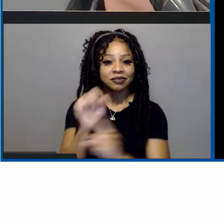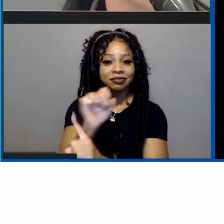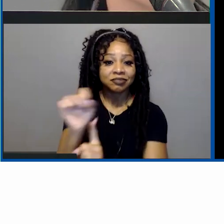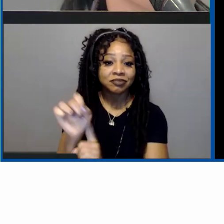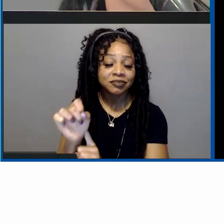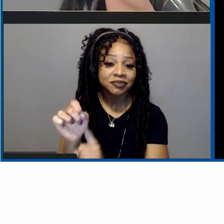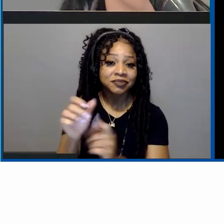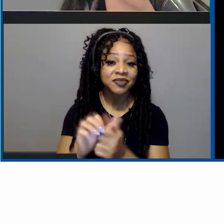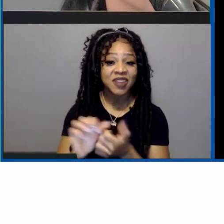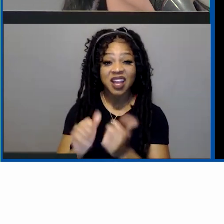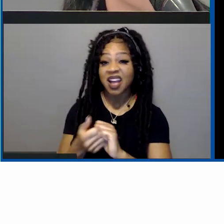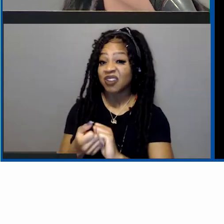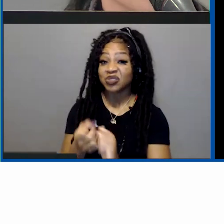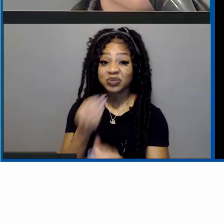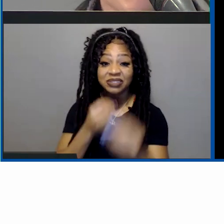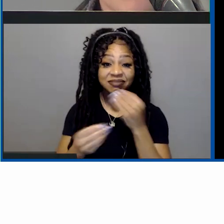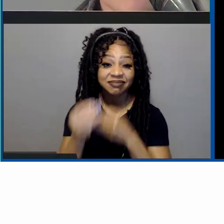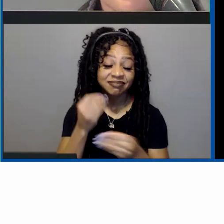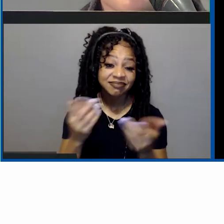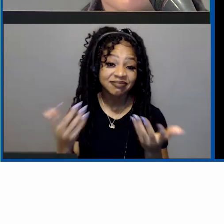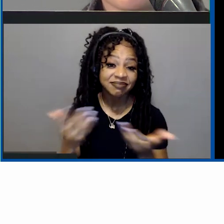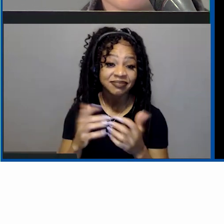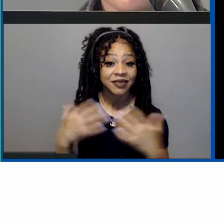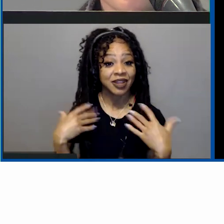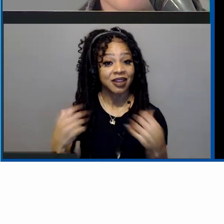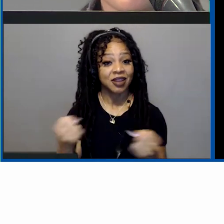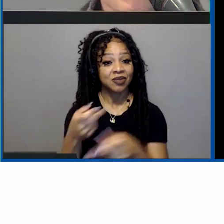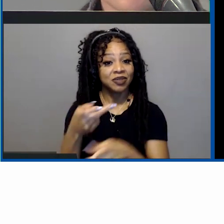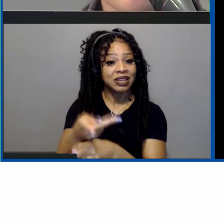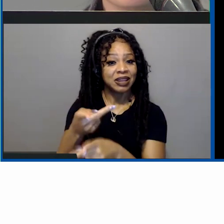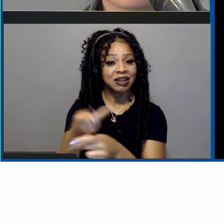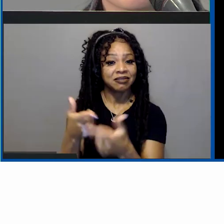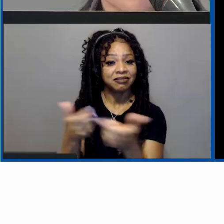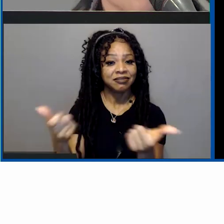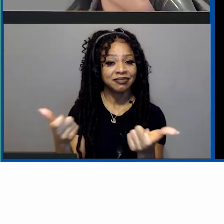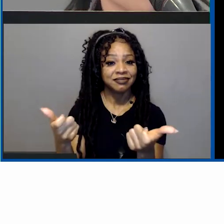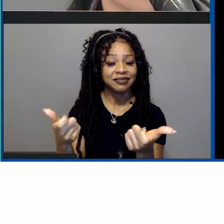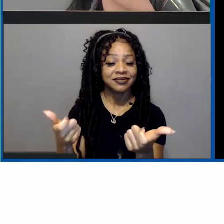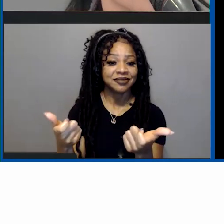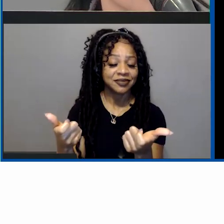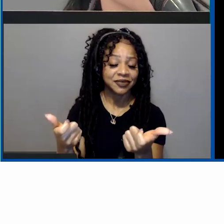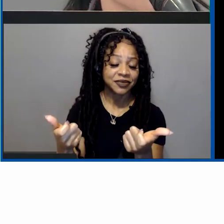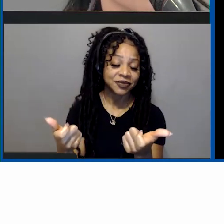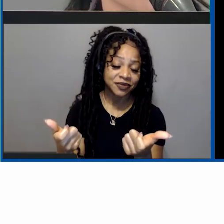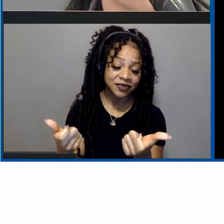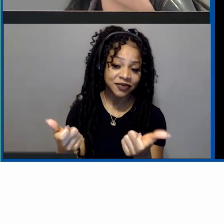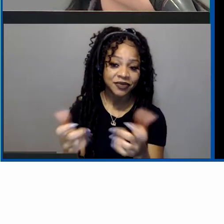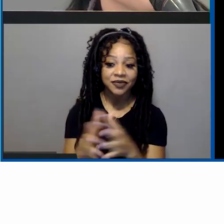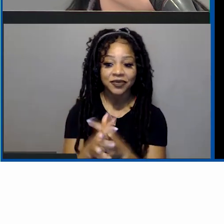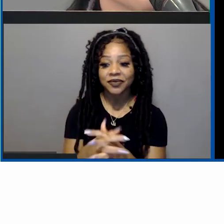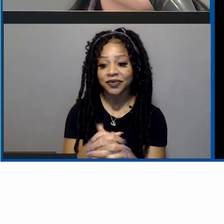how you are feeding yourselves, healthcare decisions, et cetera, et cetera. So you are,